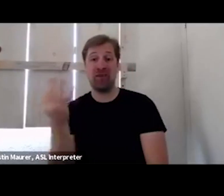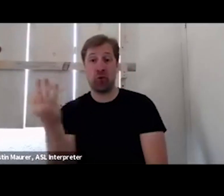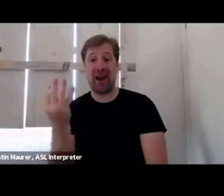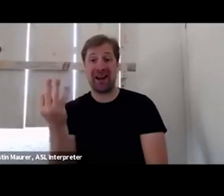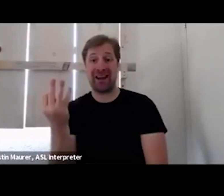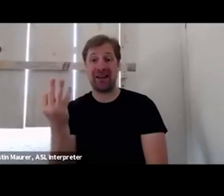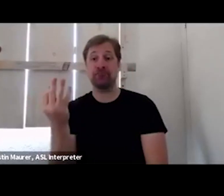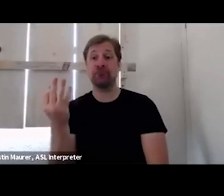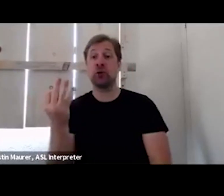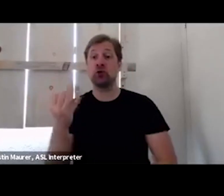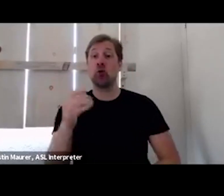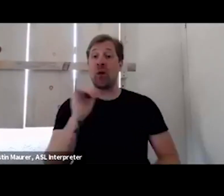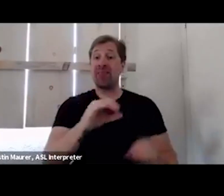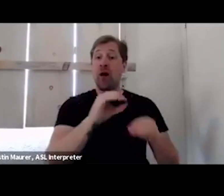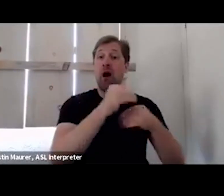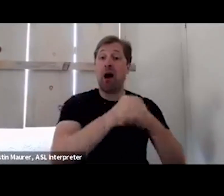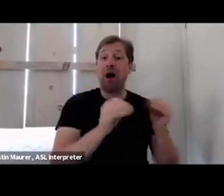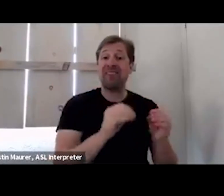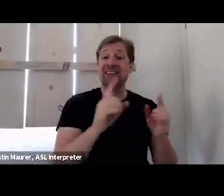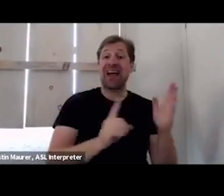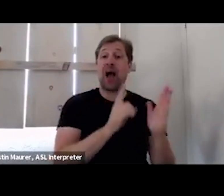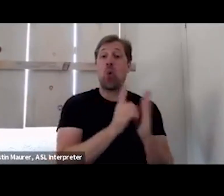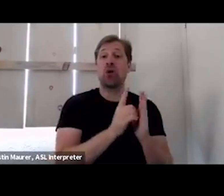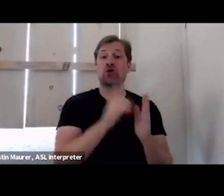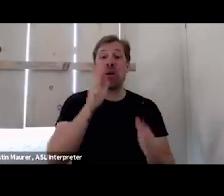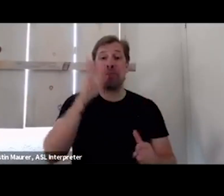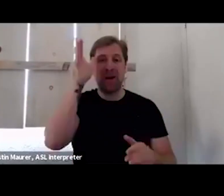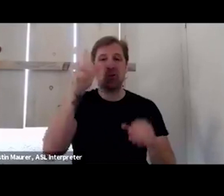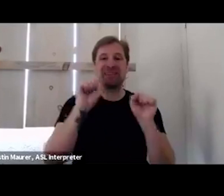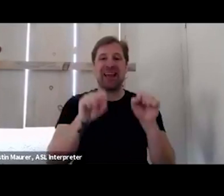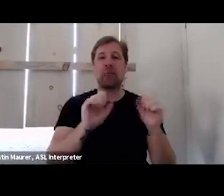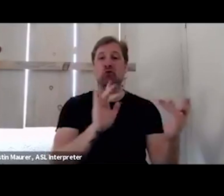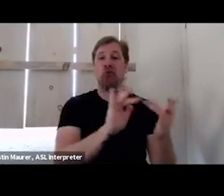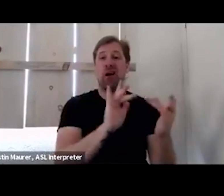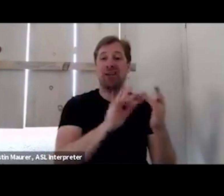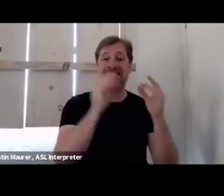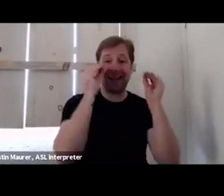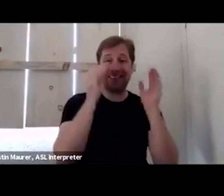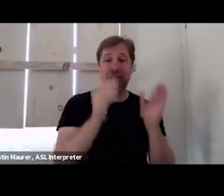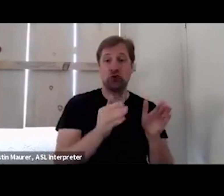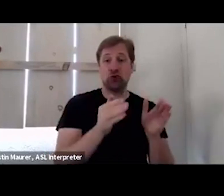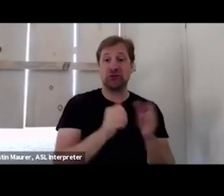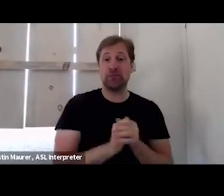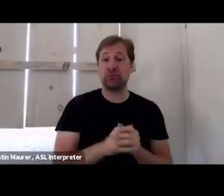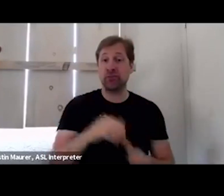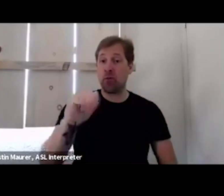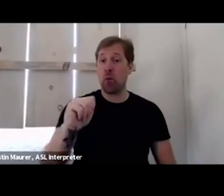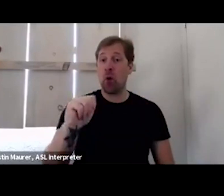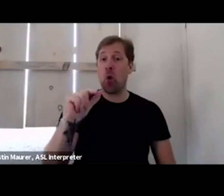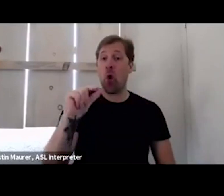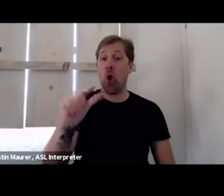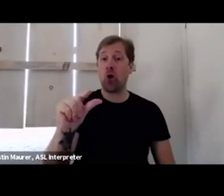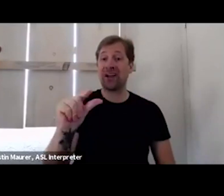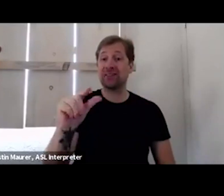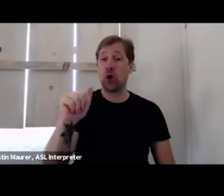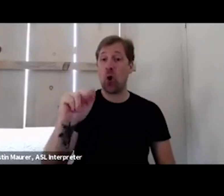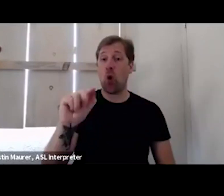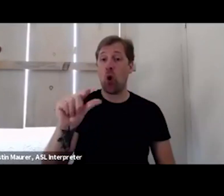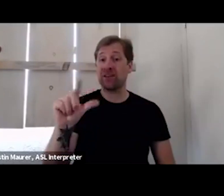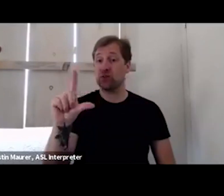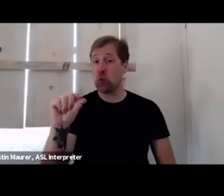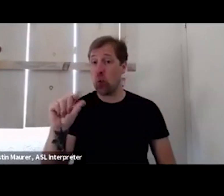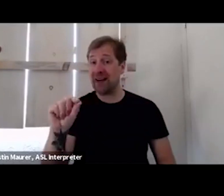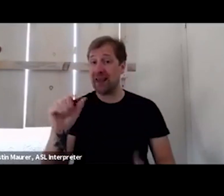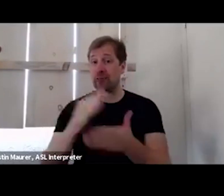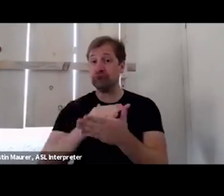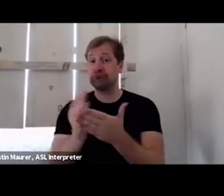teachers. From August 20th through the 28th, a smart start to the school